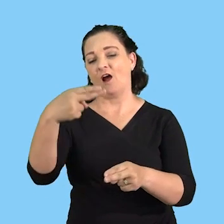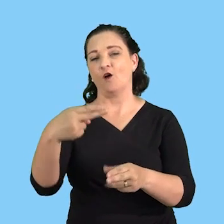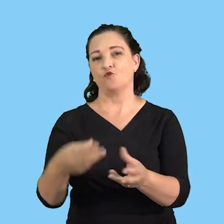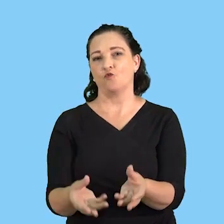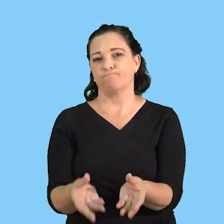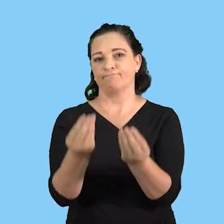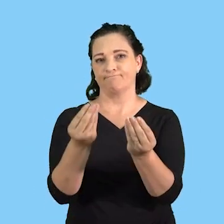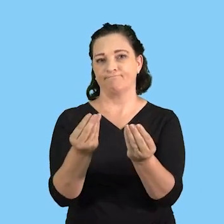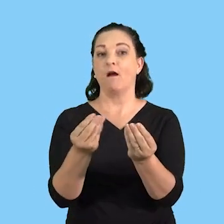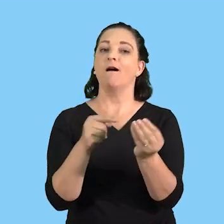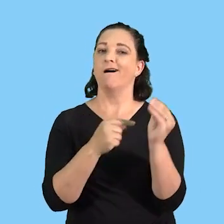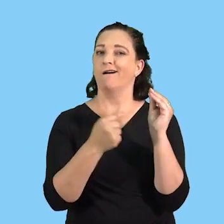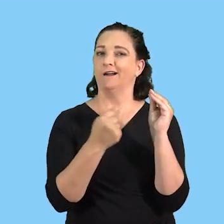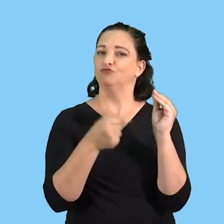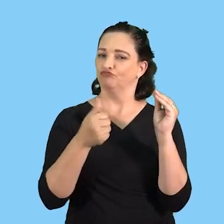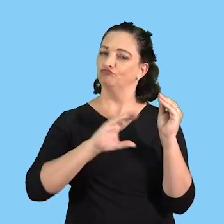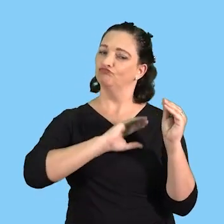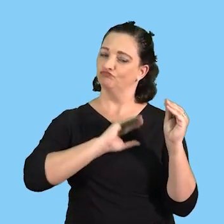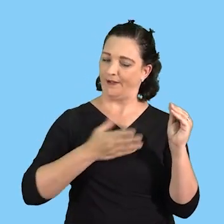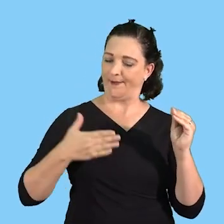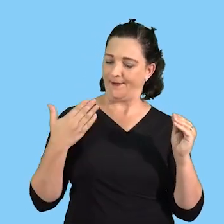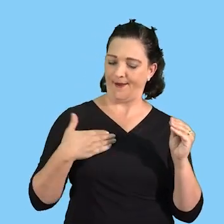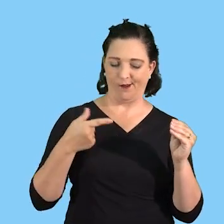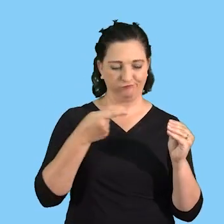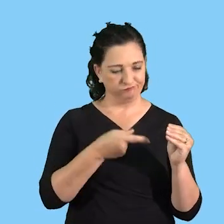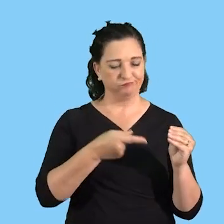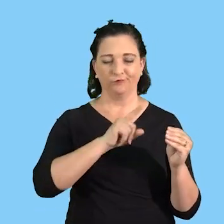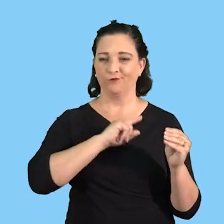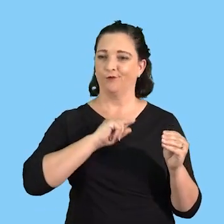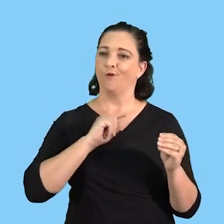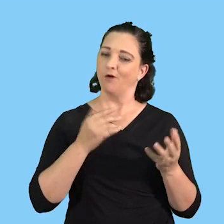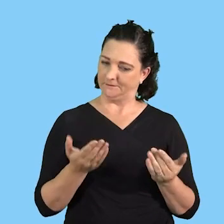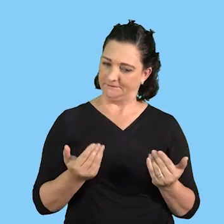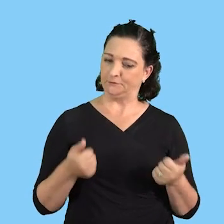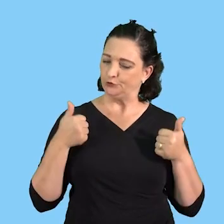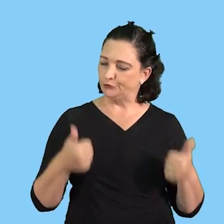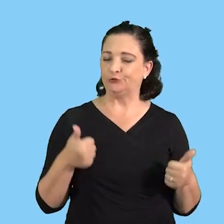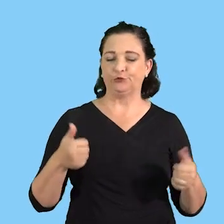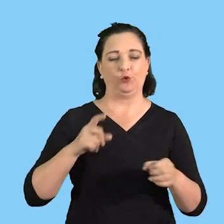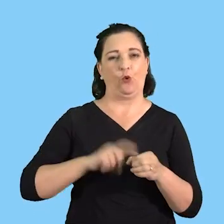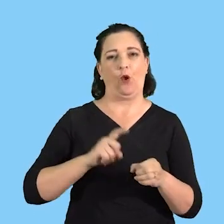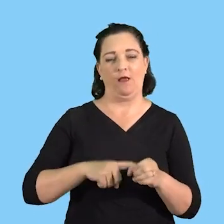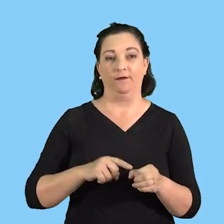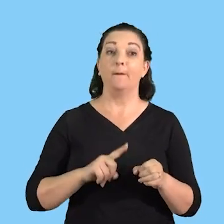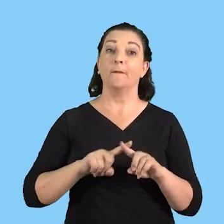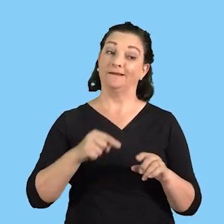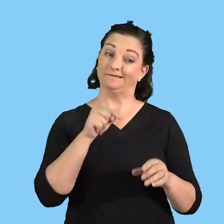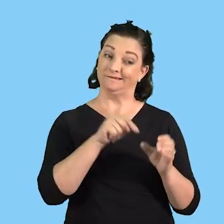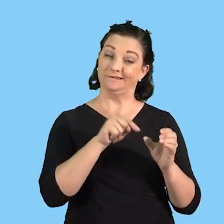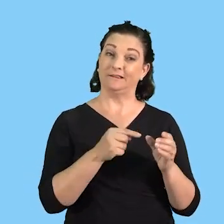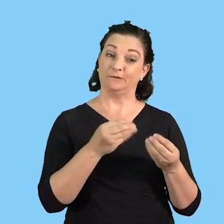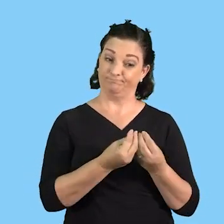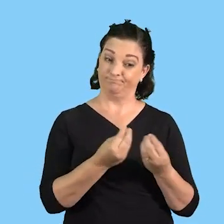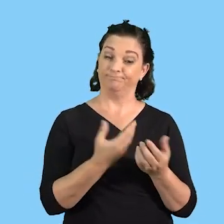promises and its customers' expectation, and that quality improves over time. So in simple terms,